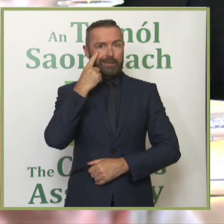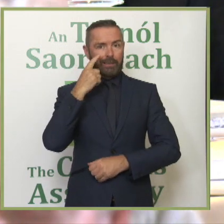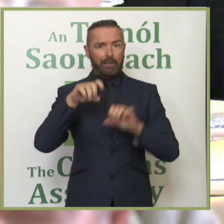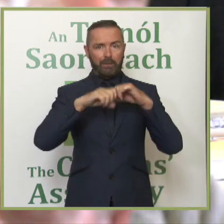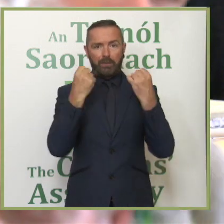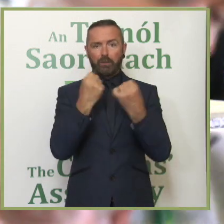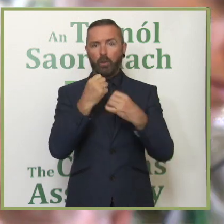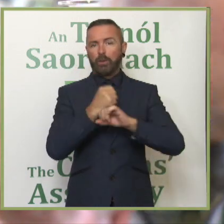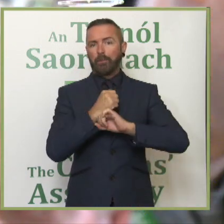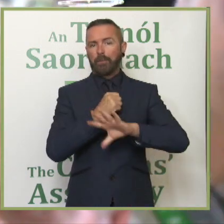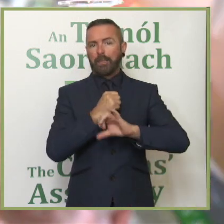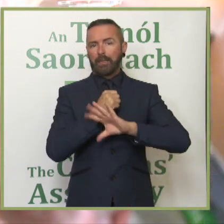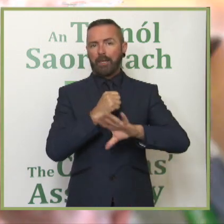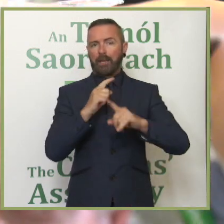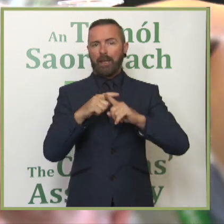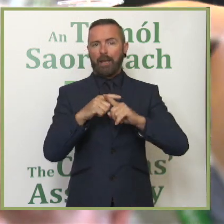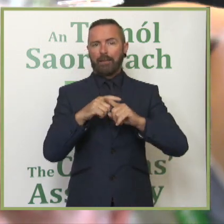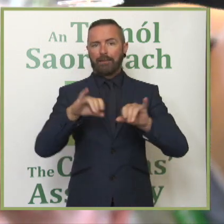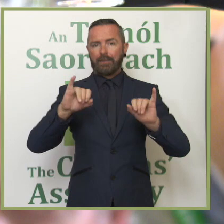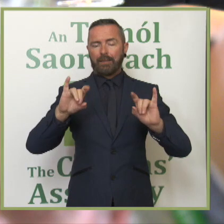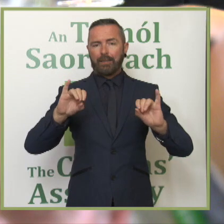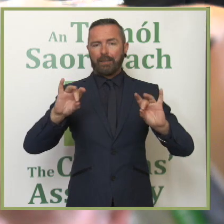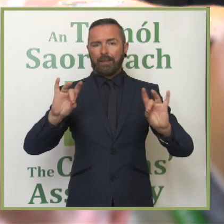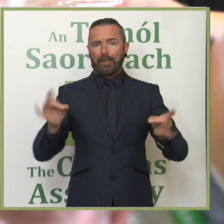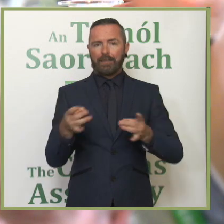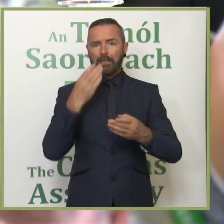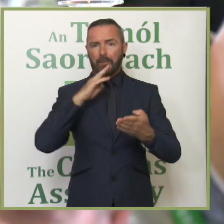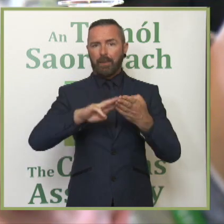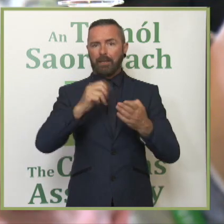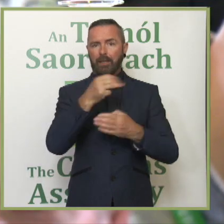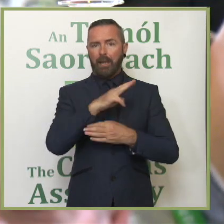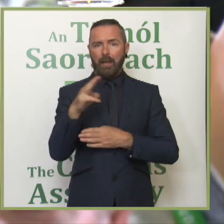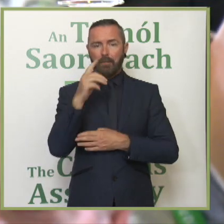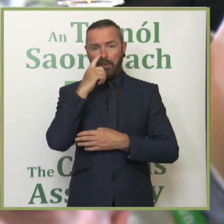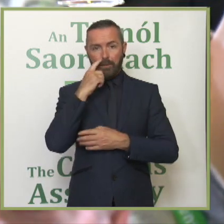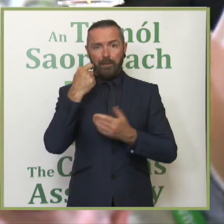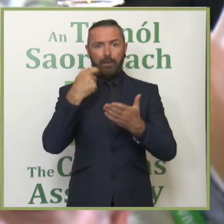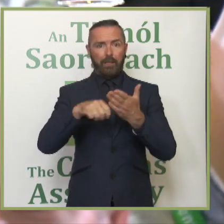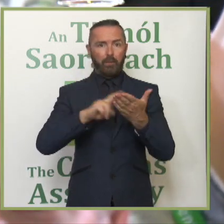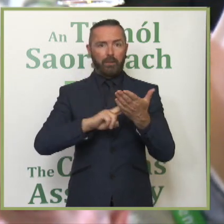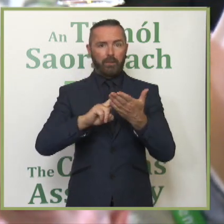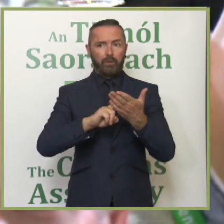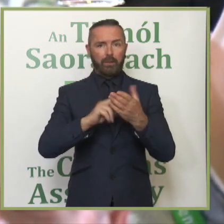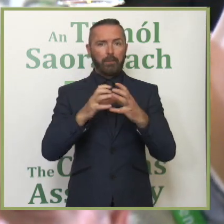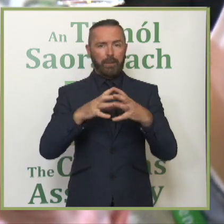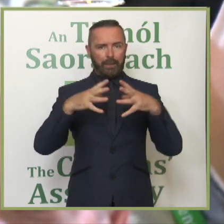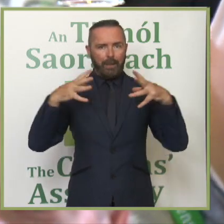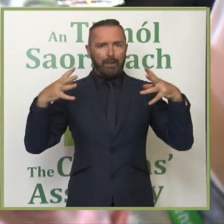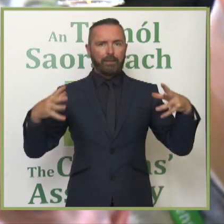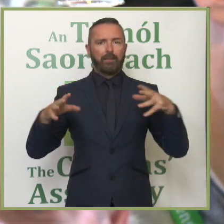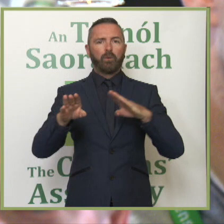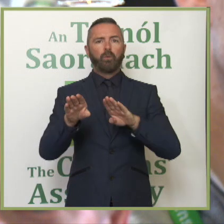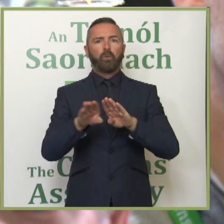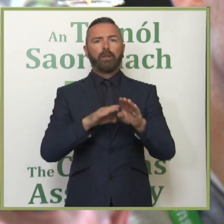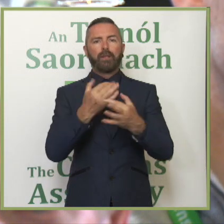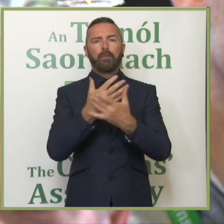media and instant messaging apps, which have been used for retail-level drug dealing for quite some time, there's been escalation in the extent to which they're